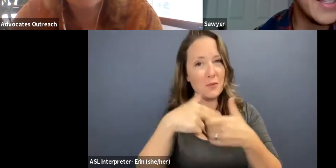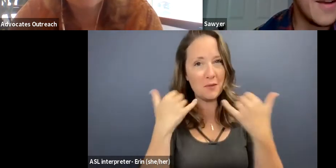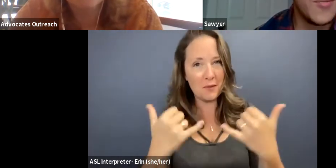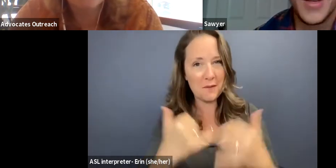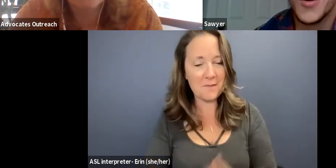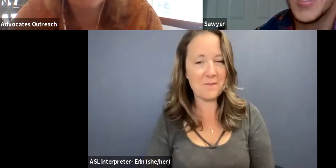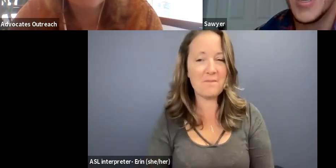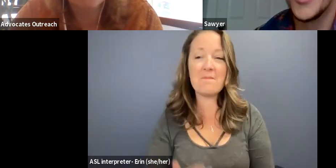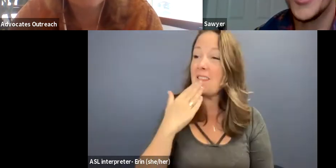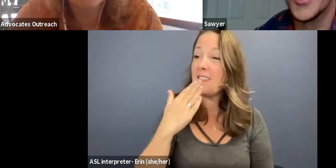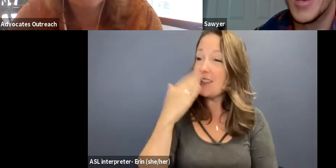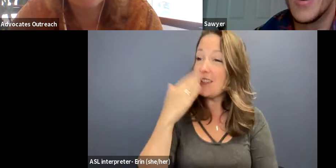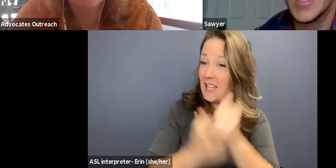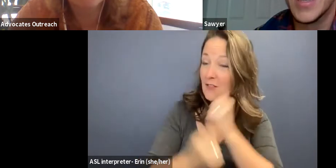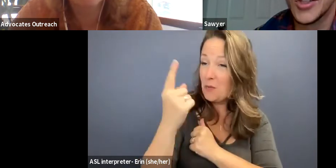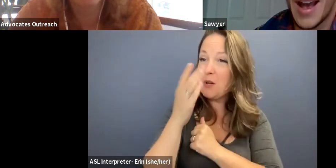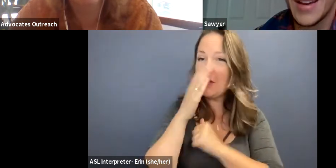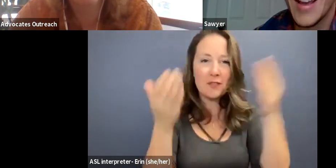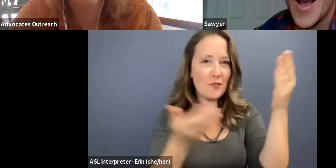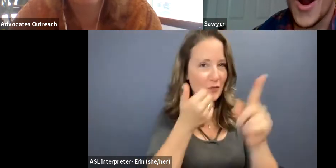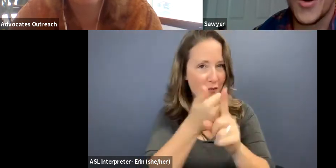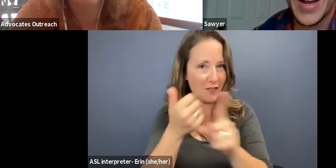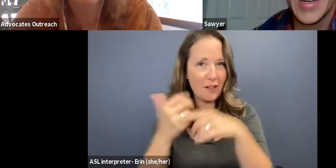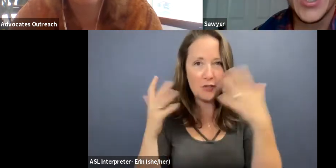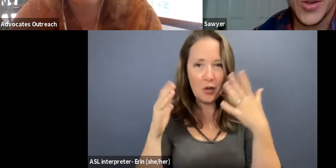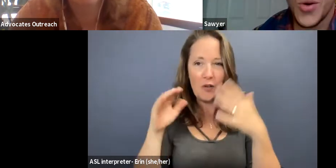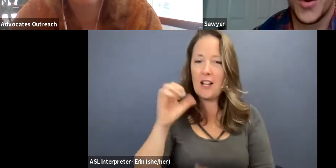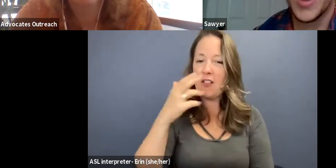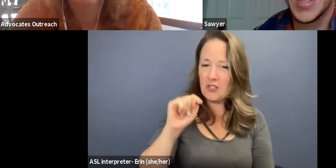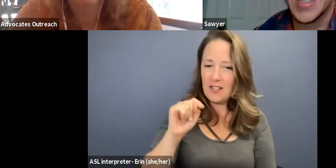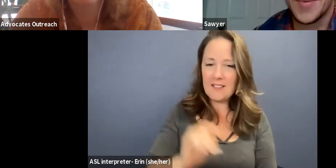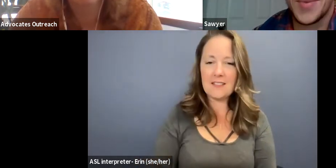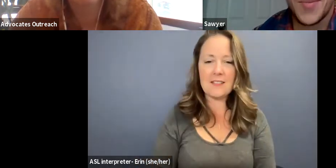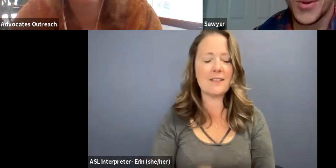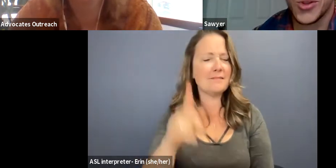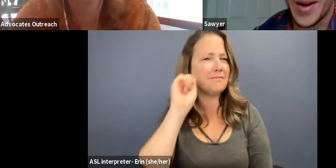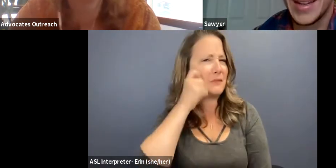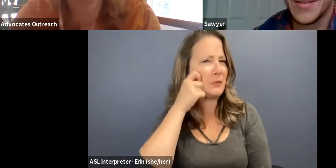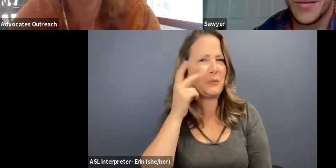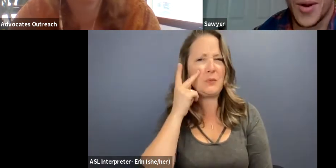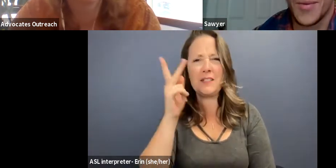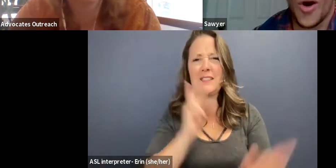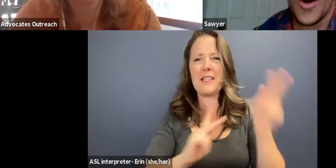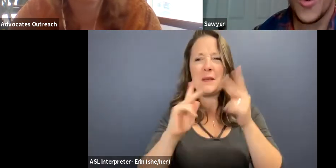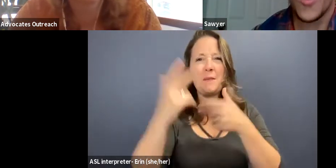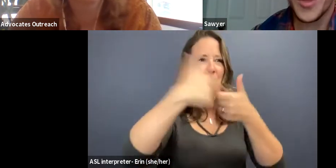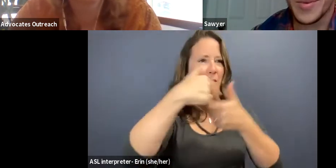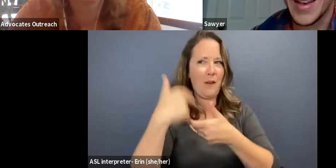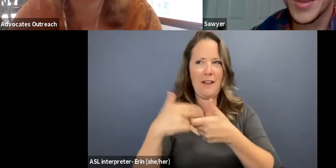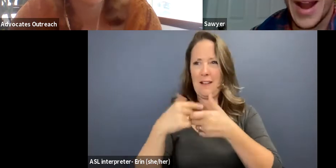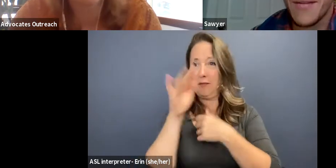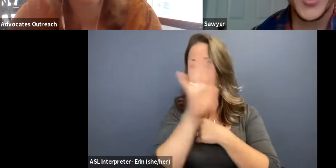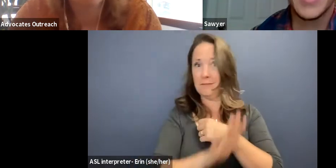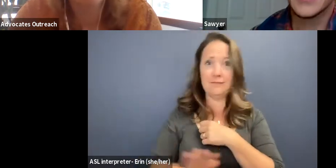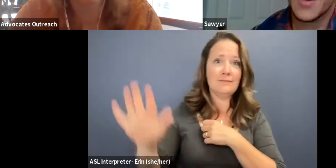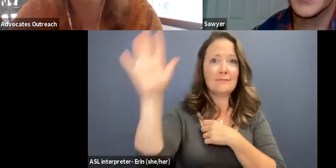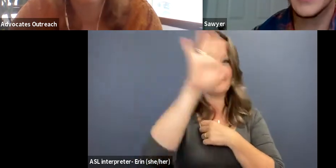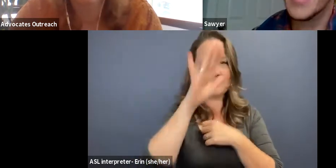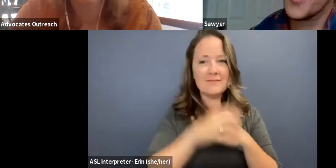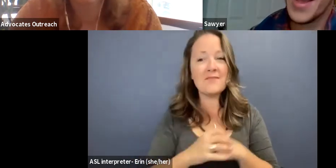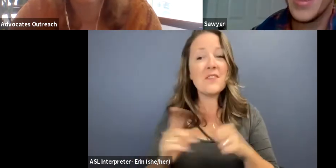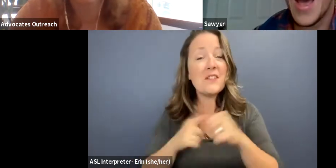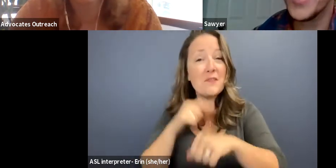Sawyer Platts back with us from Family Tree Clinic to talk about parents as sexuality educators. We have a poll going